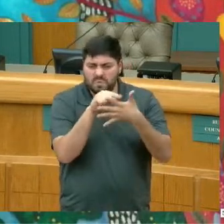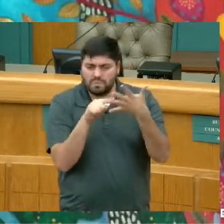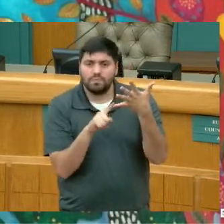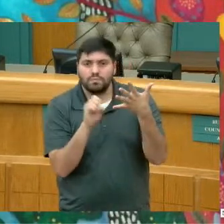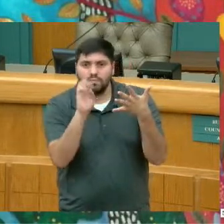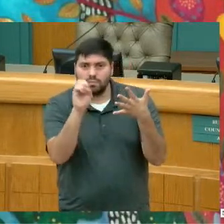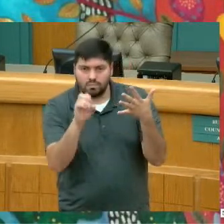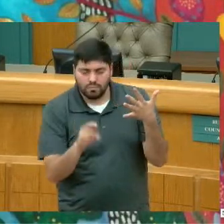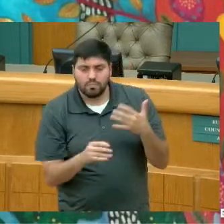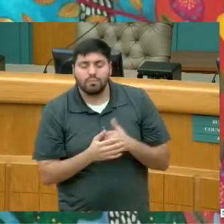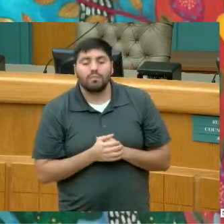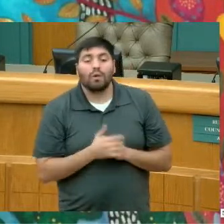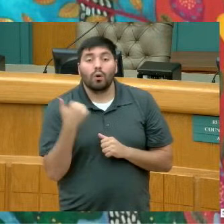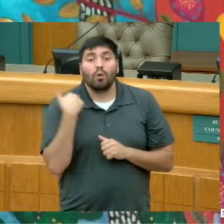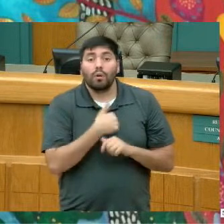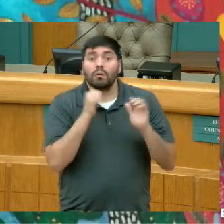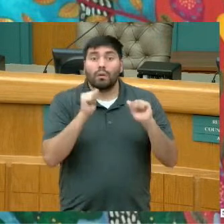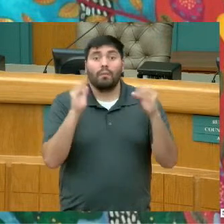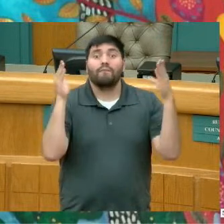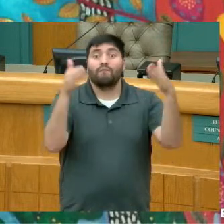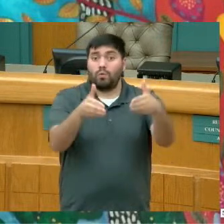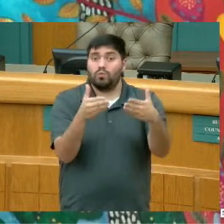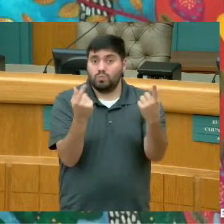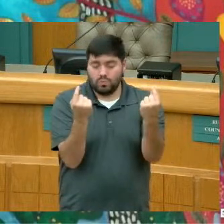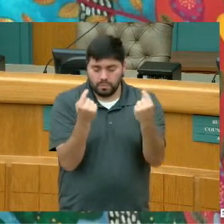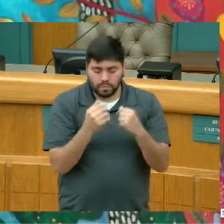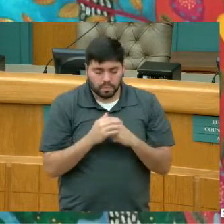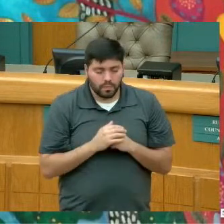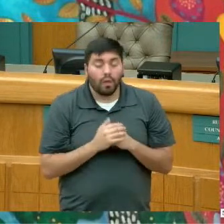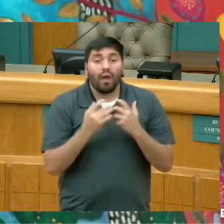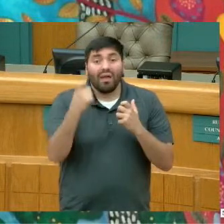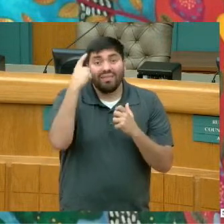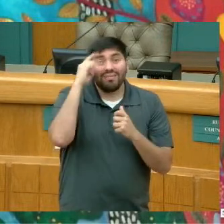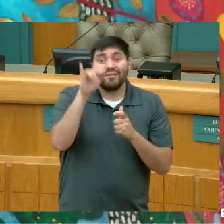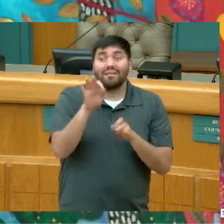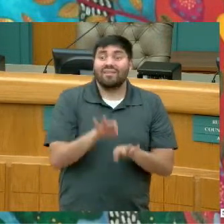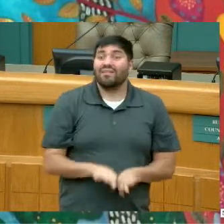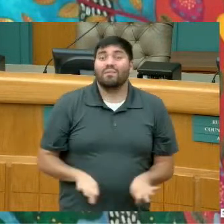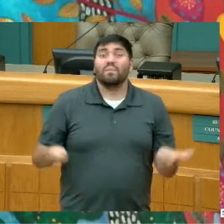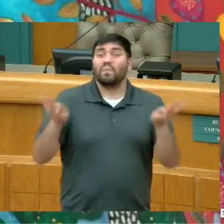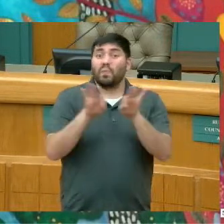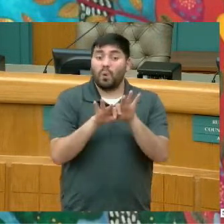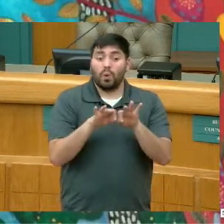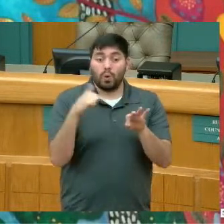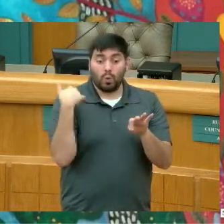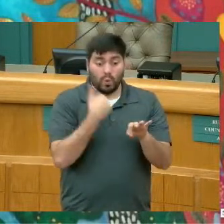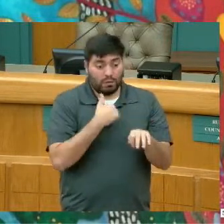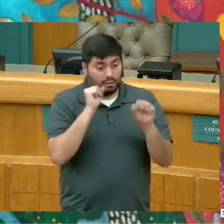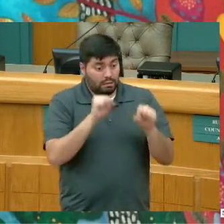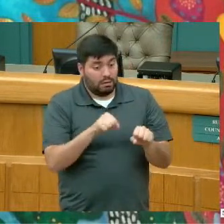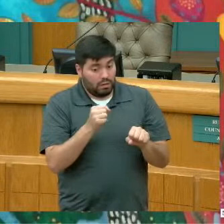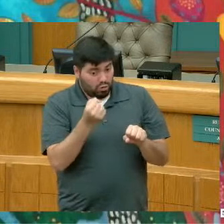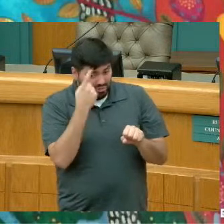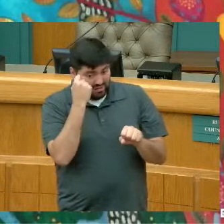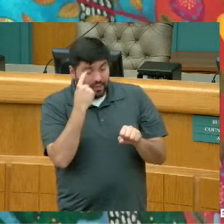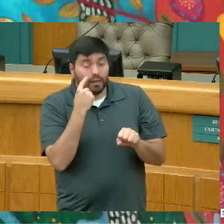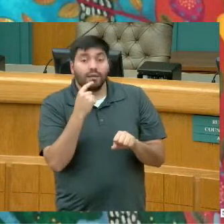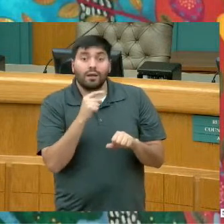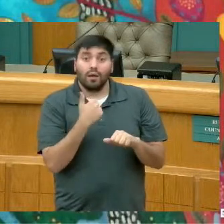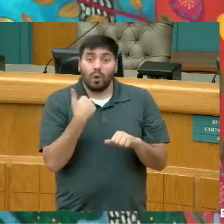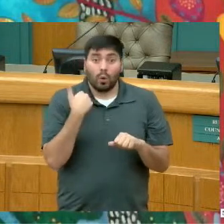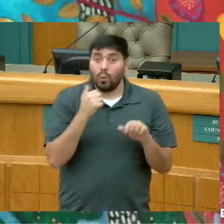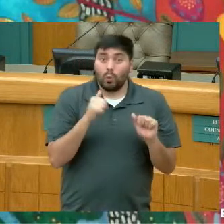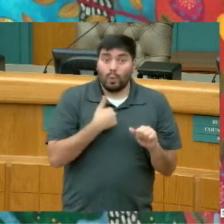you today that we can focus on. And I think that it's really important to understand what we can and